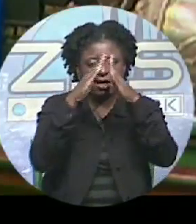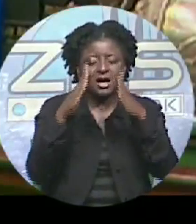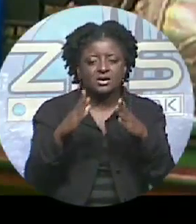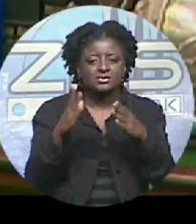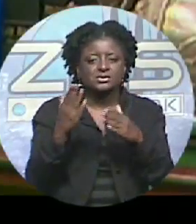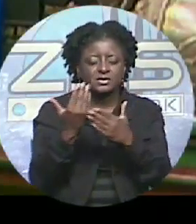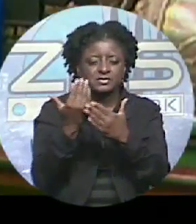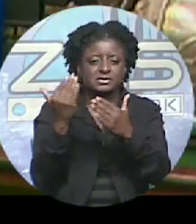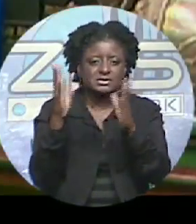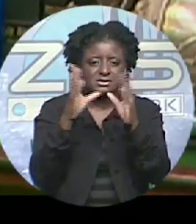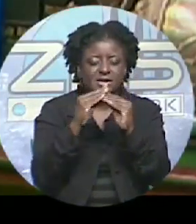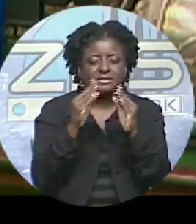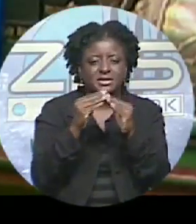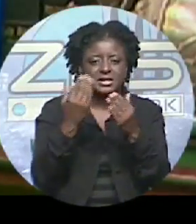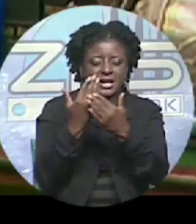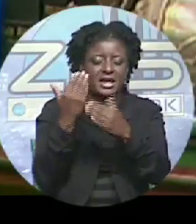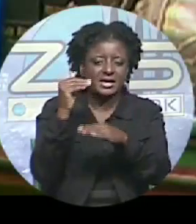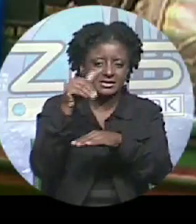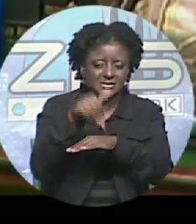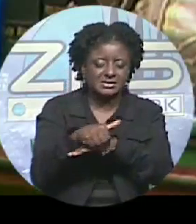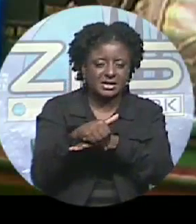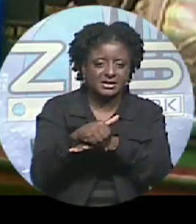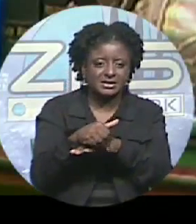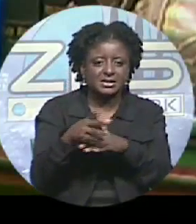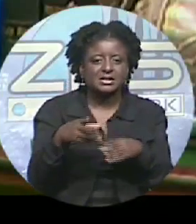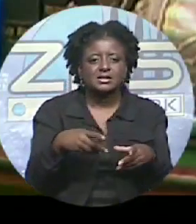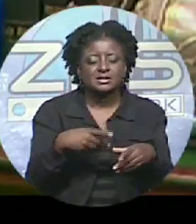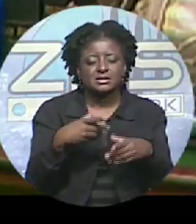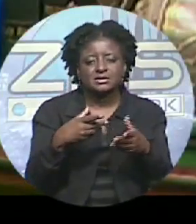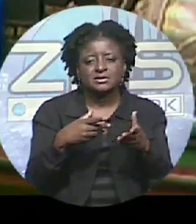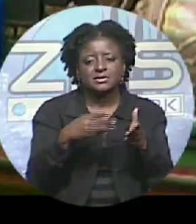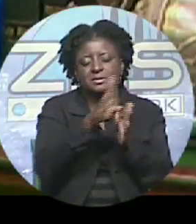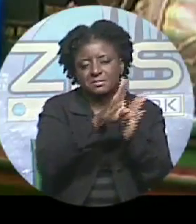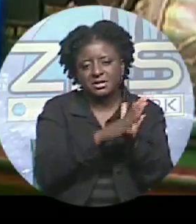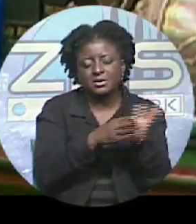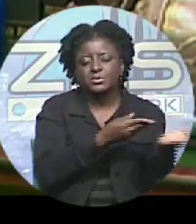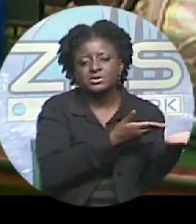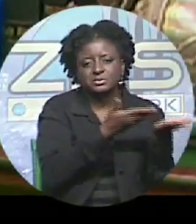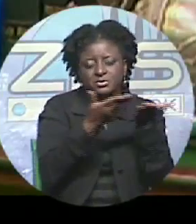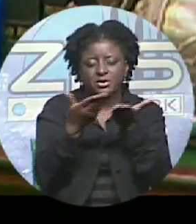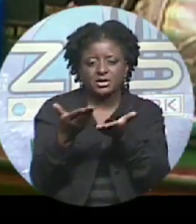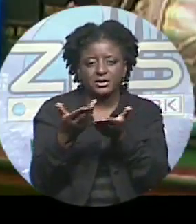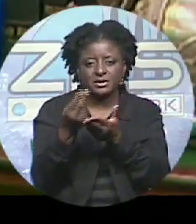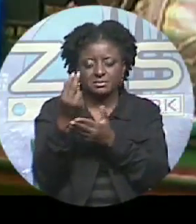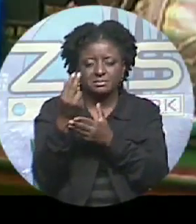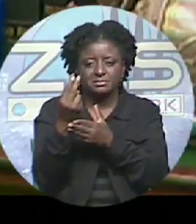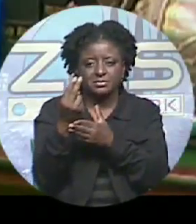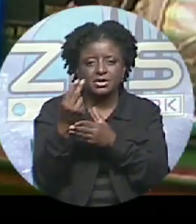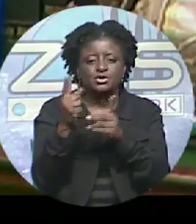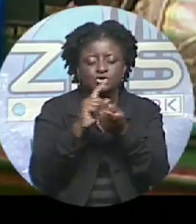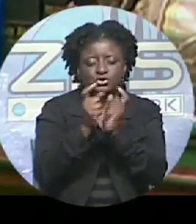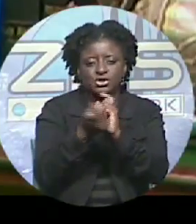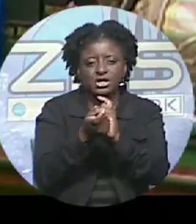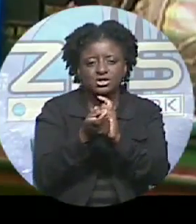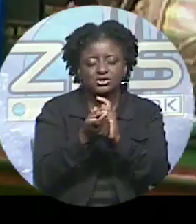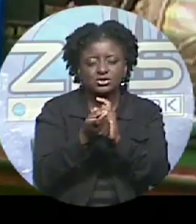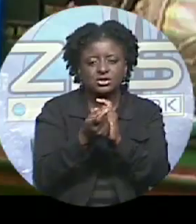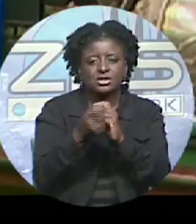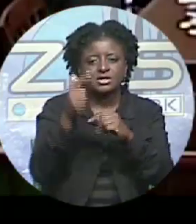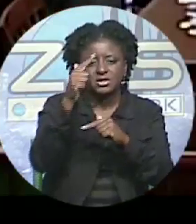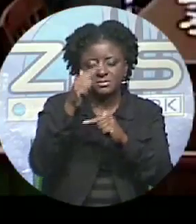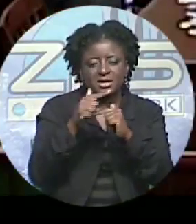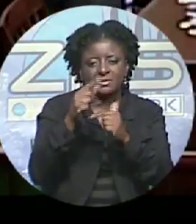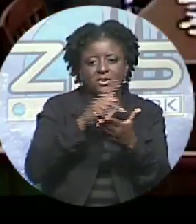Act, which would hike the weekly pay mandated by law from $140 to $210, a 50%